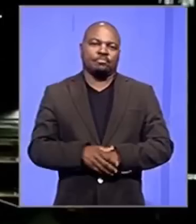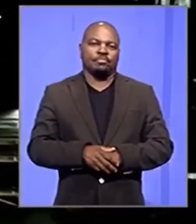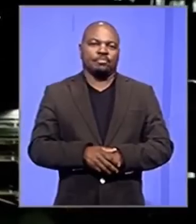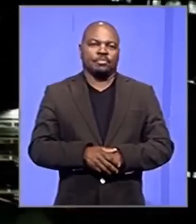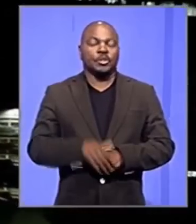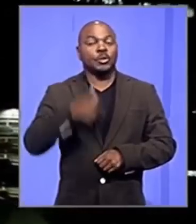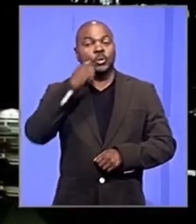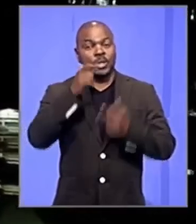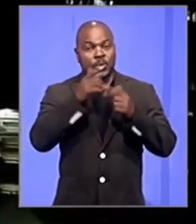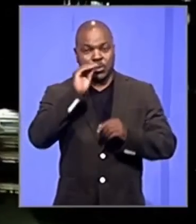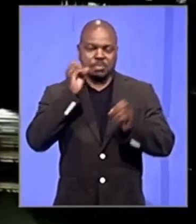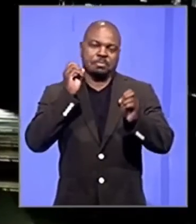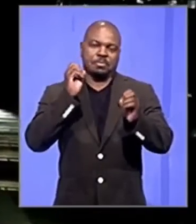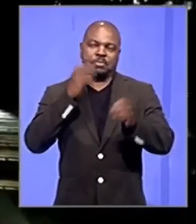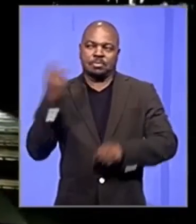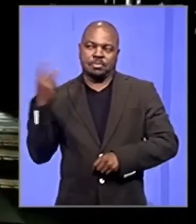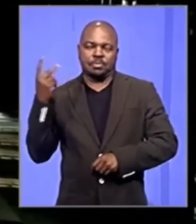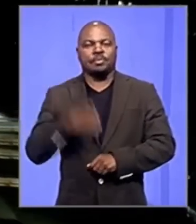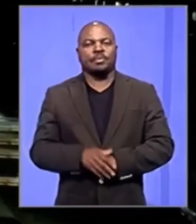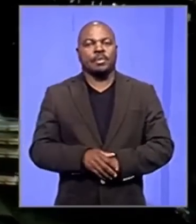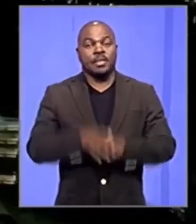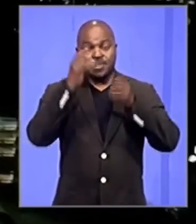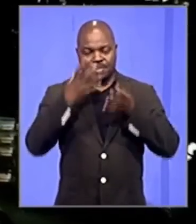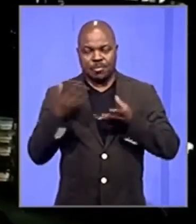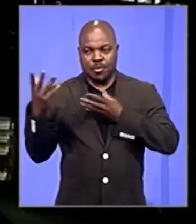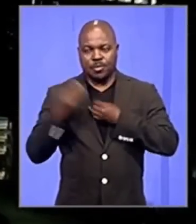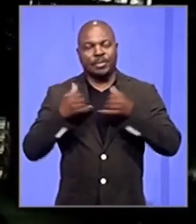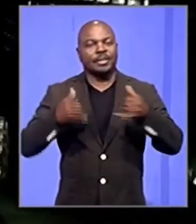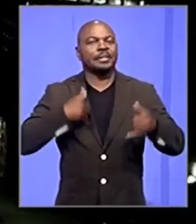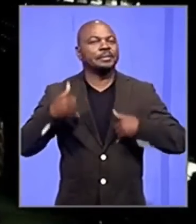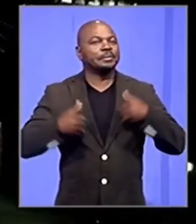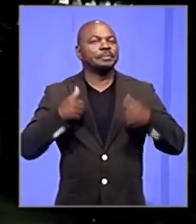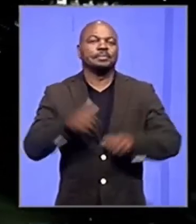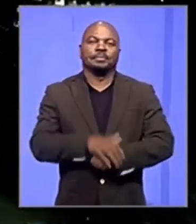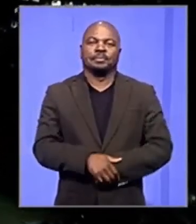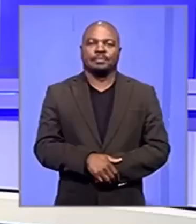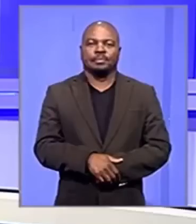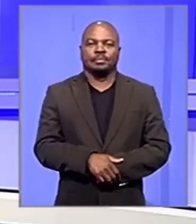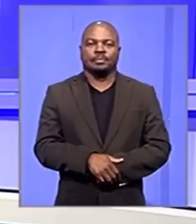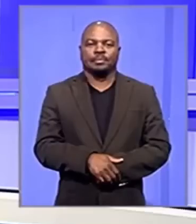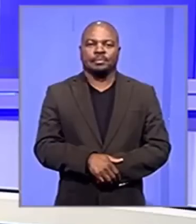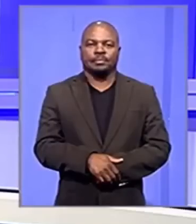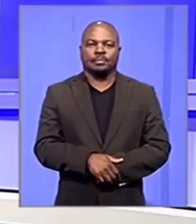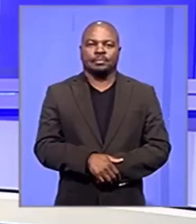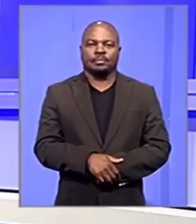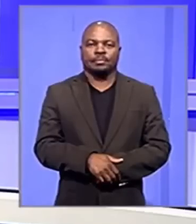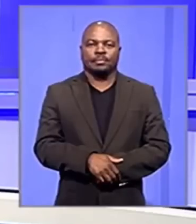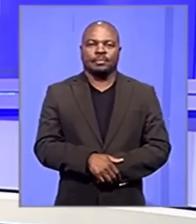tlisetsa kgaso ya dikgang tsa Setswana a re iketle mmogo ka tshedimosetso.